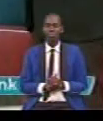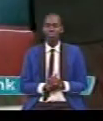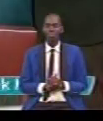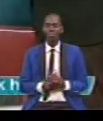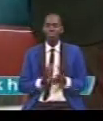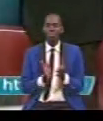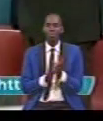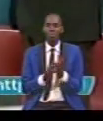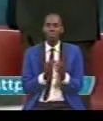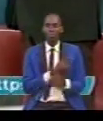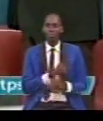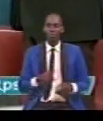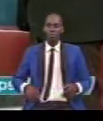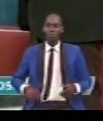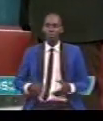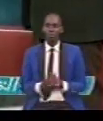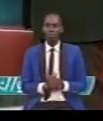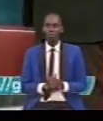Praise the Lord.